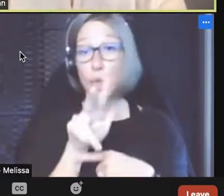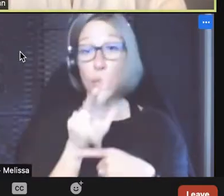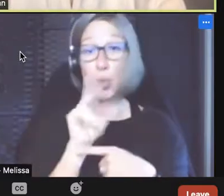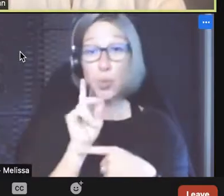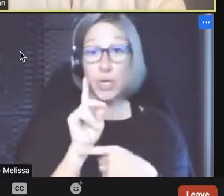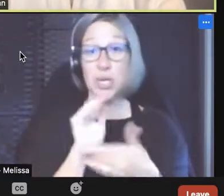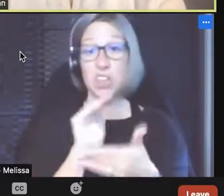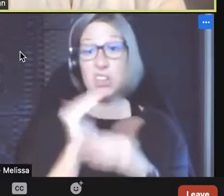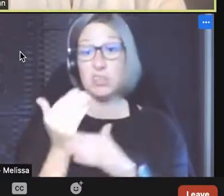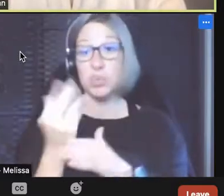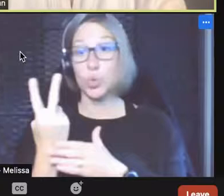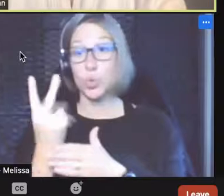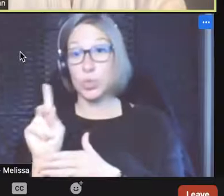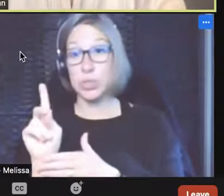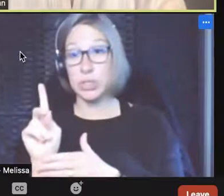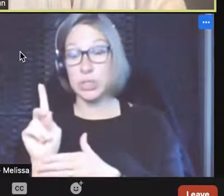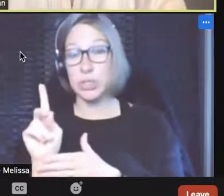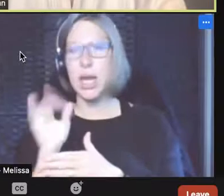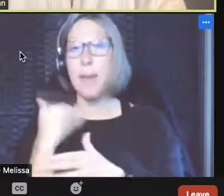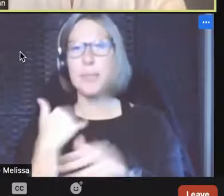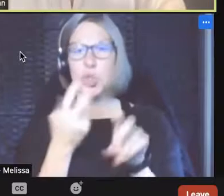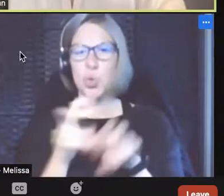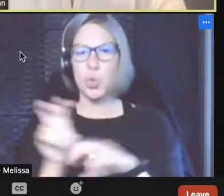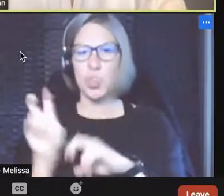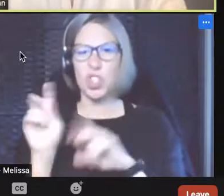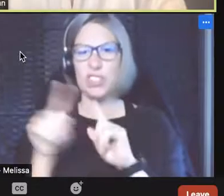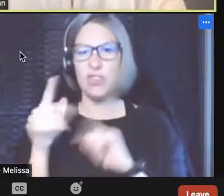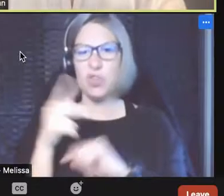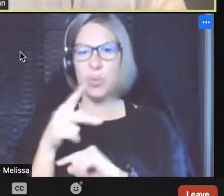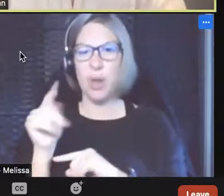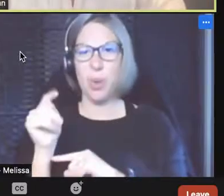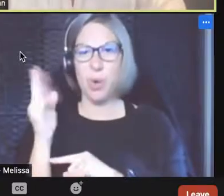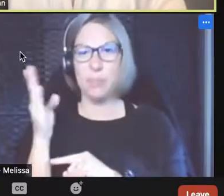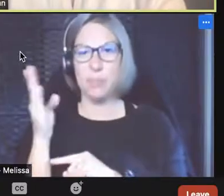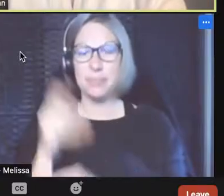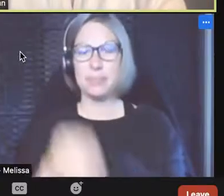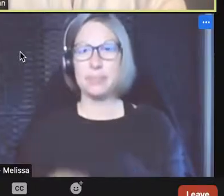switch over to a different presentation.